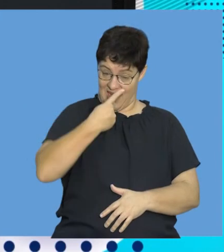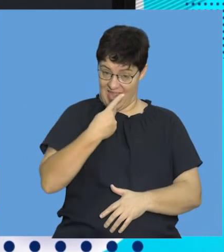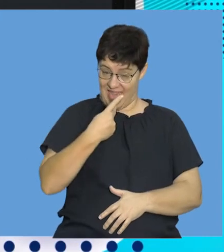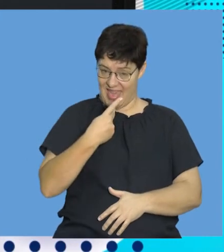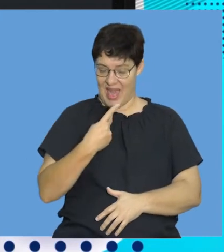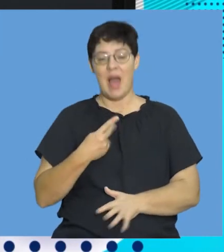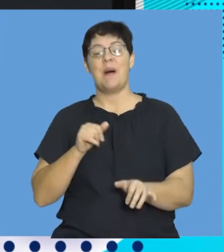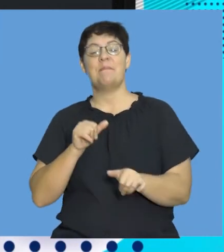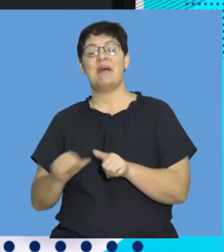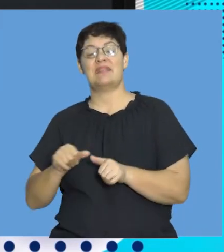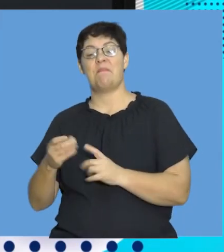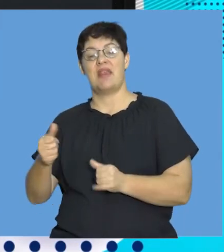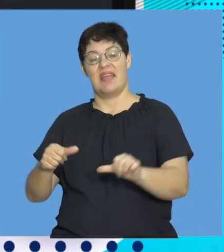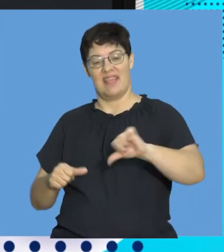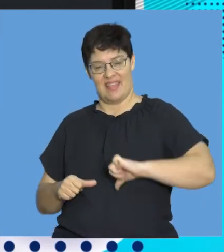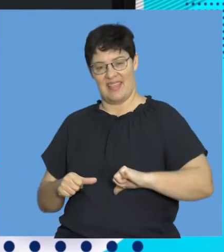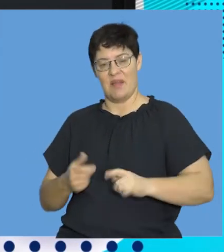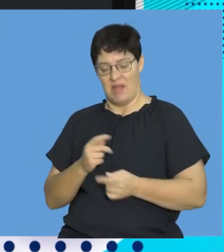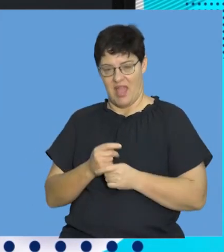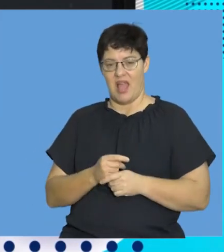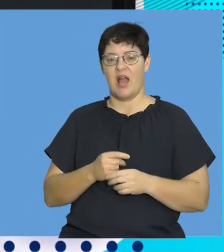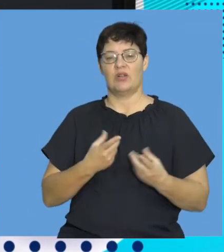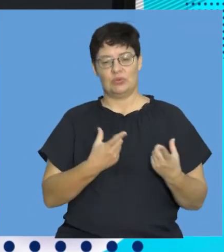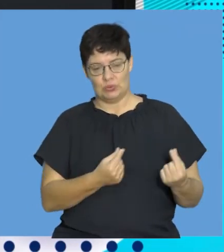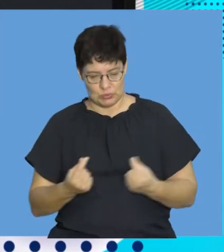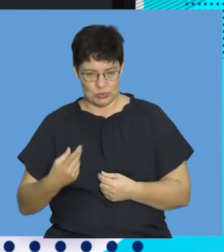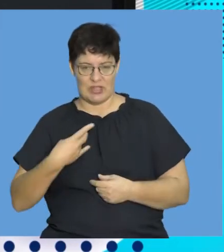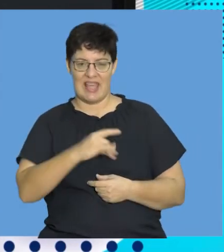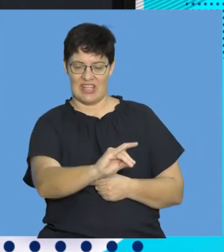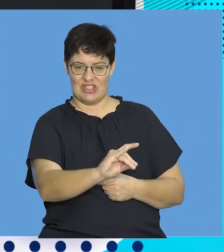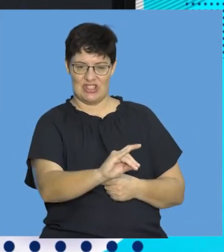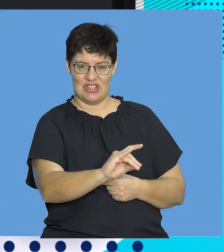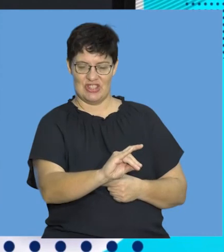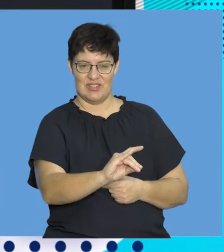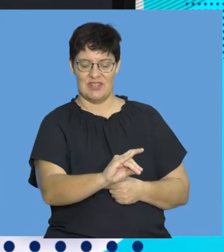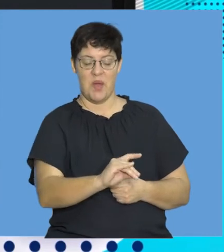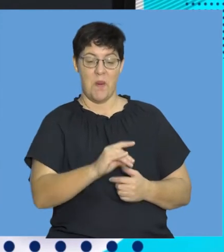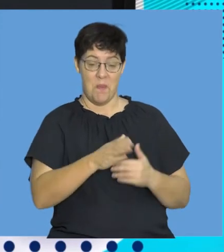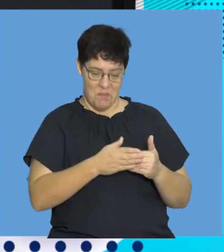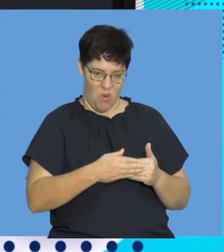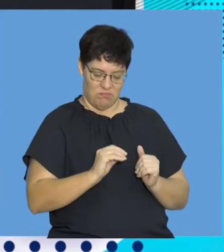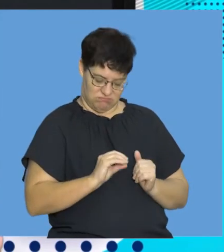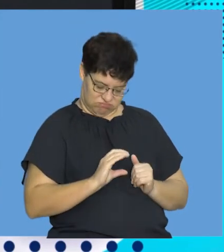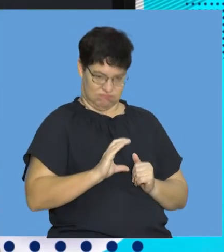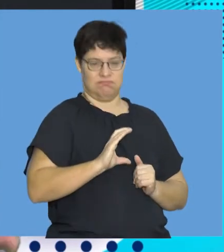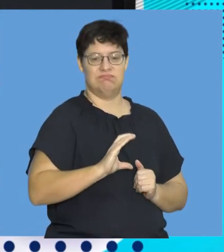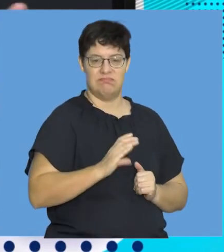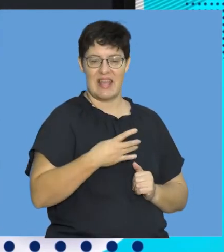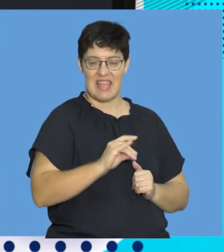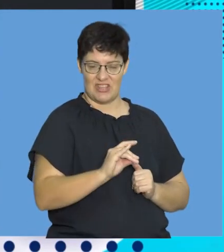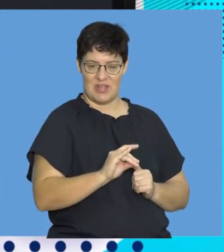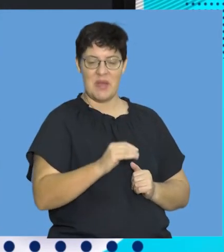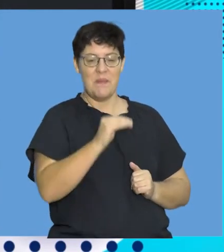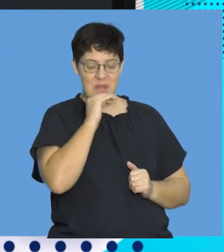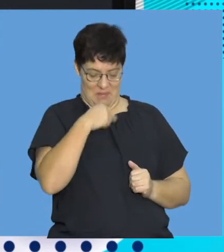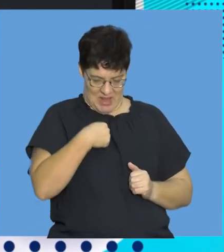you, the quicker your money is transformed into cash, and the more cash you have available,